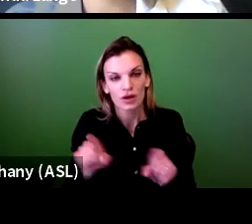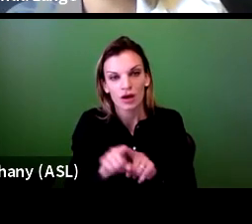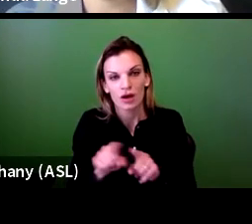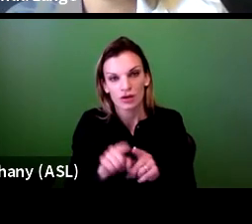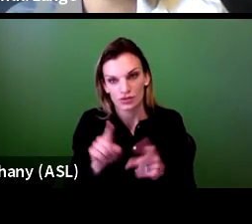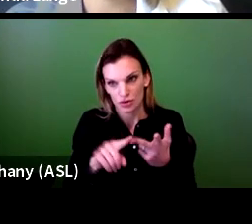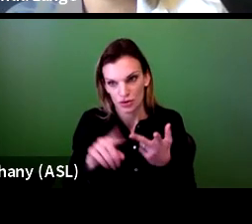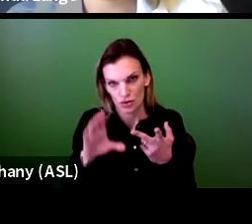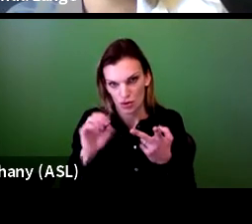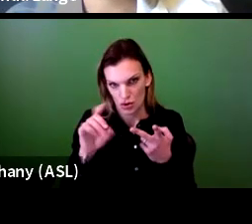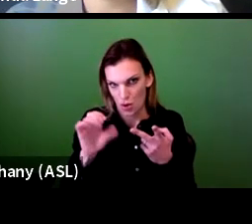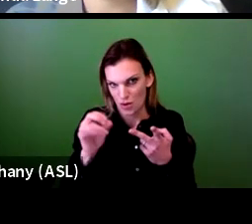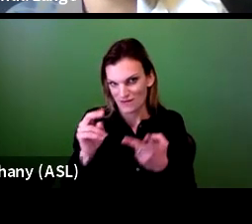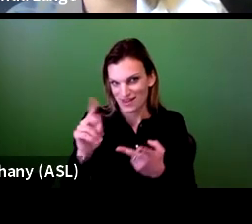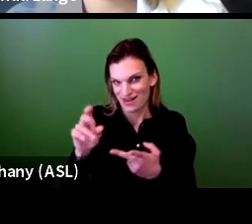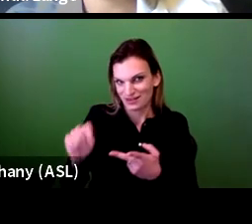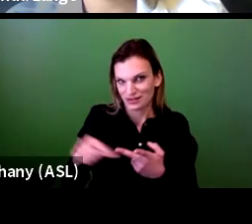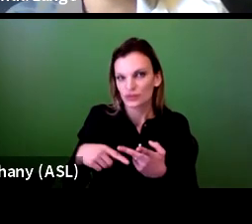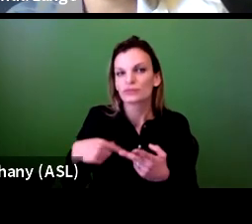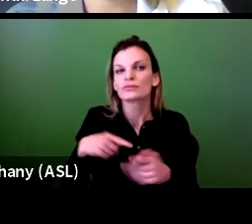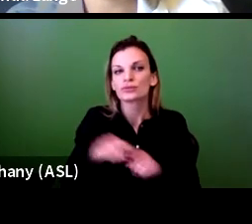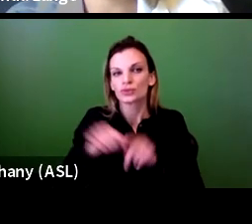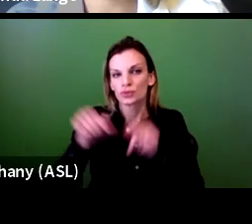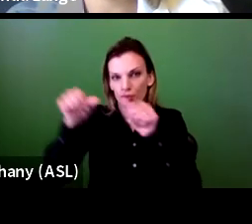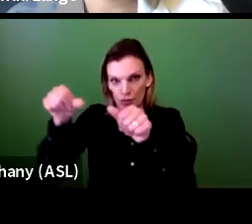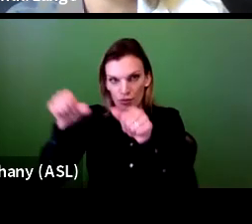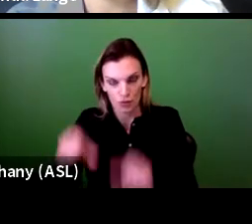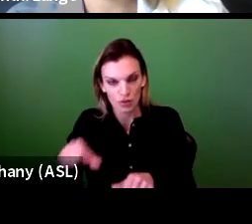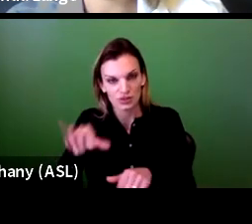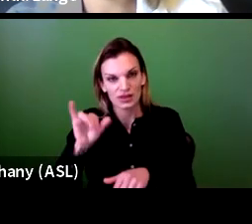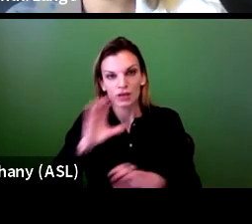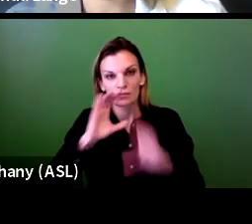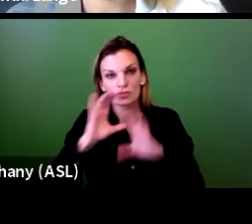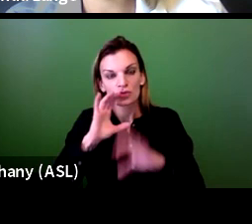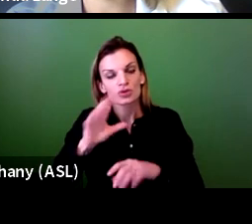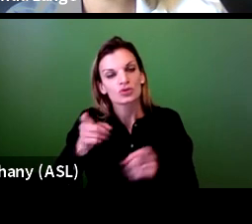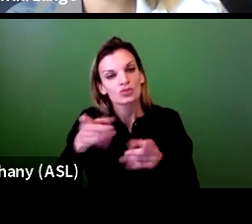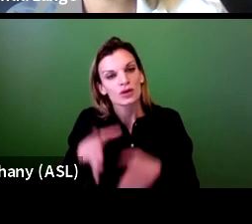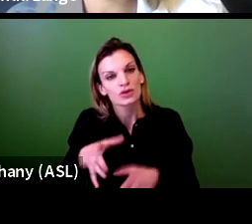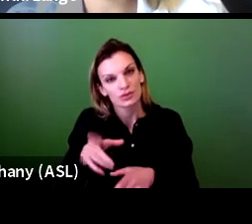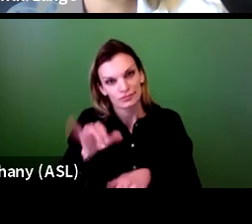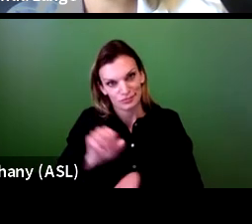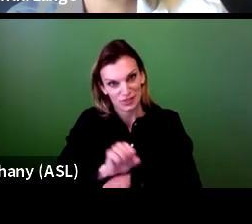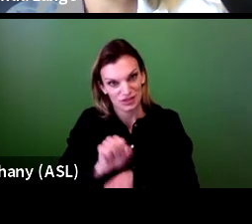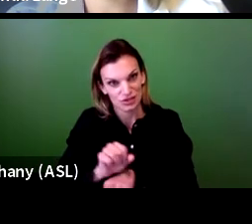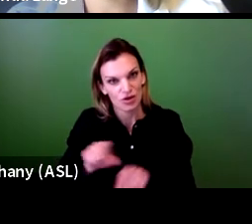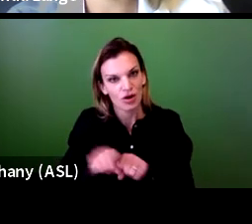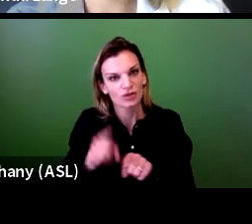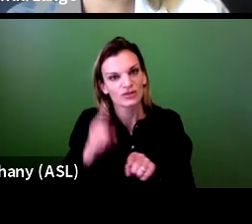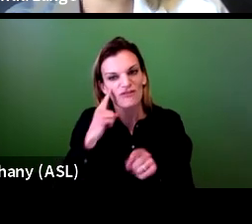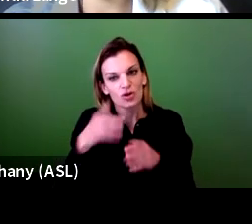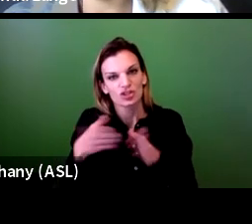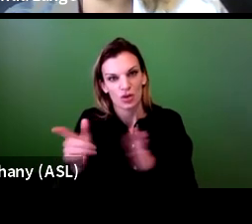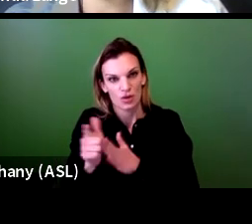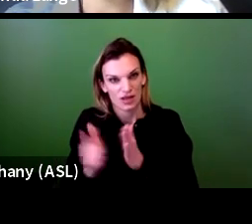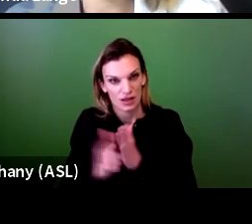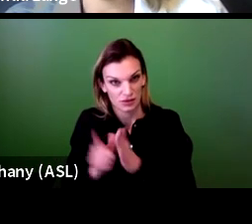we will be posting the communications director position along with the general counsel on